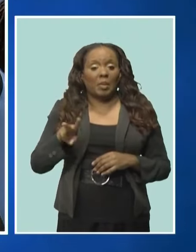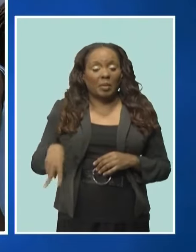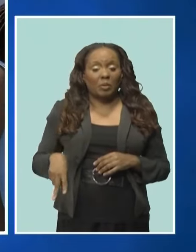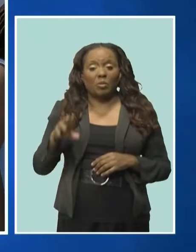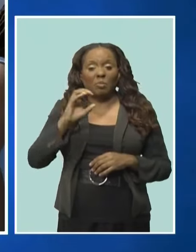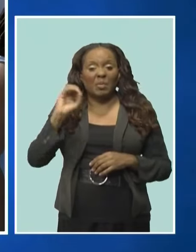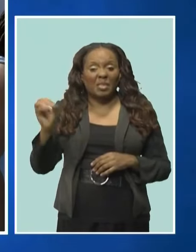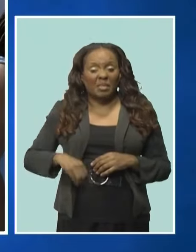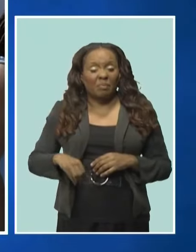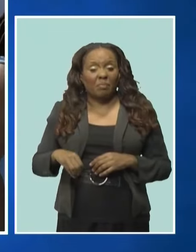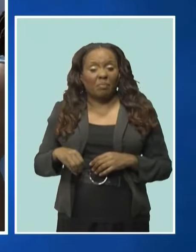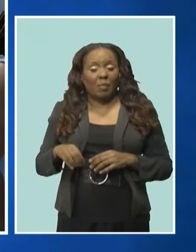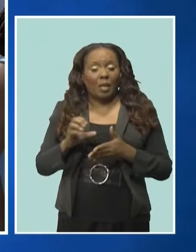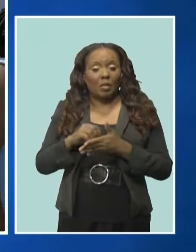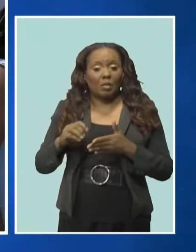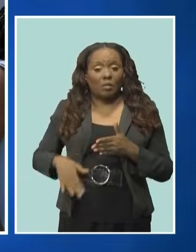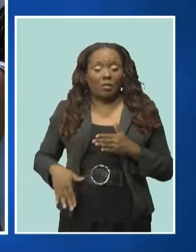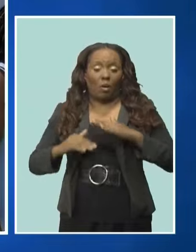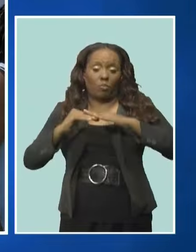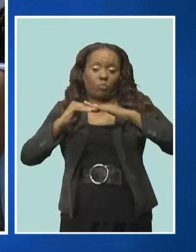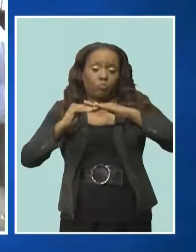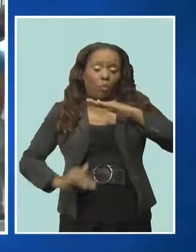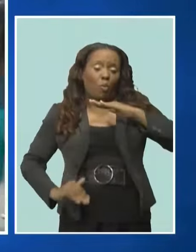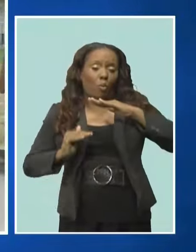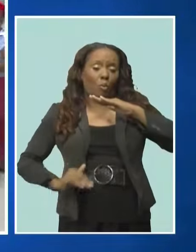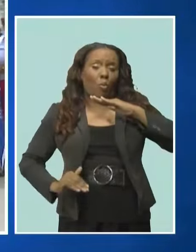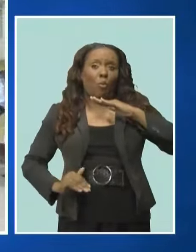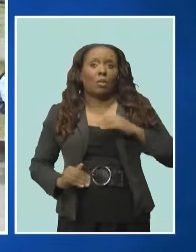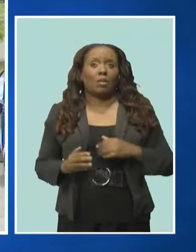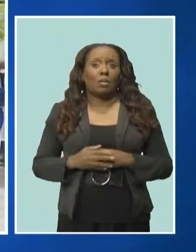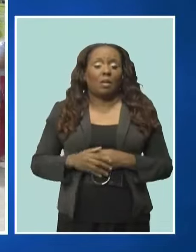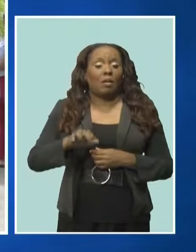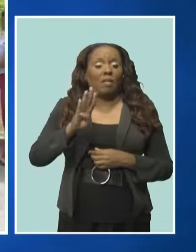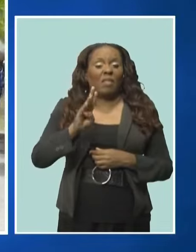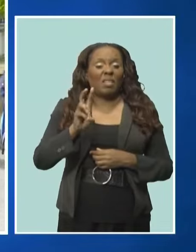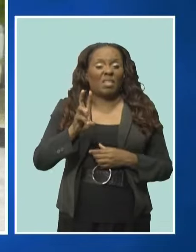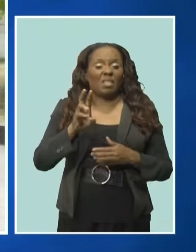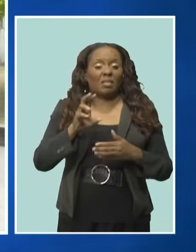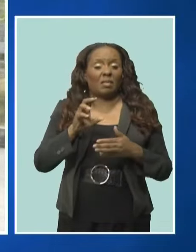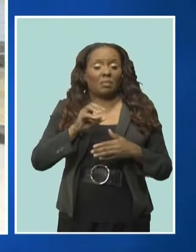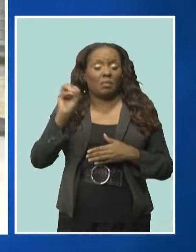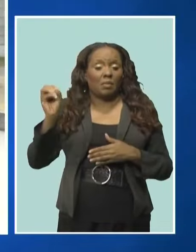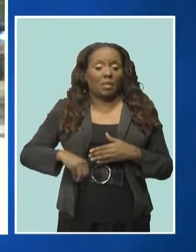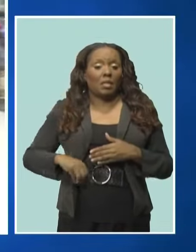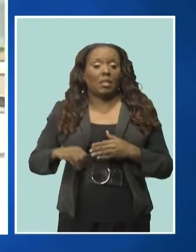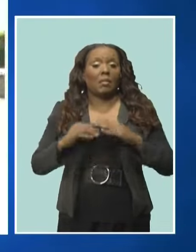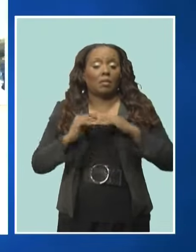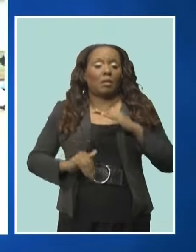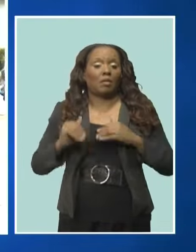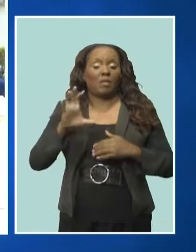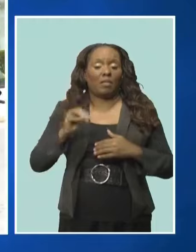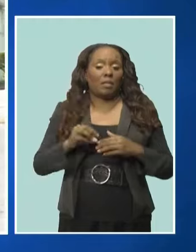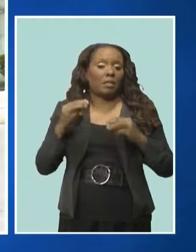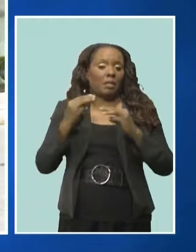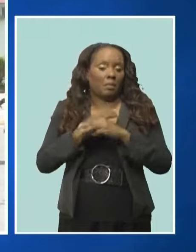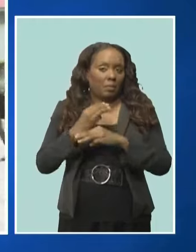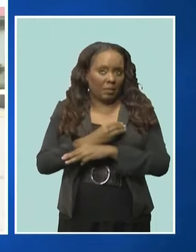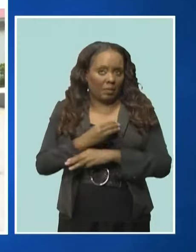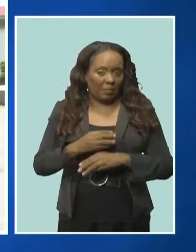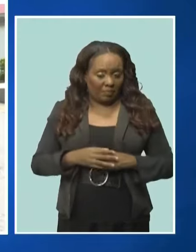scoring below 50% in the English exam and 46% of students on average scoring below 50% in